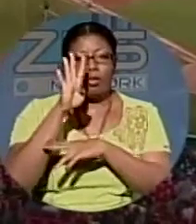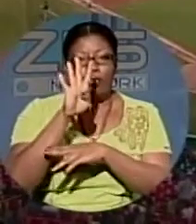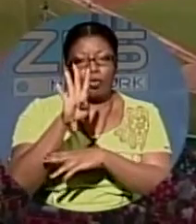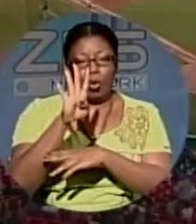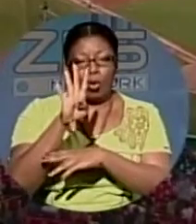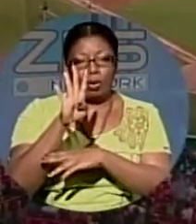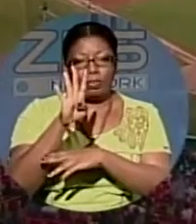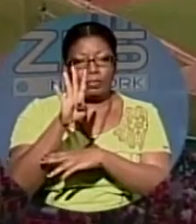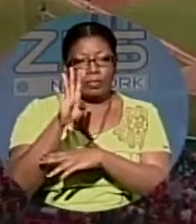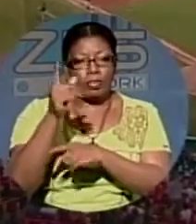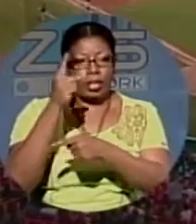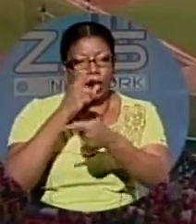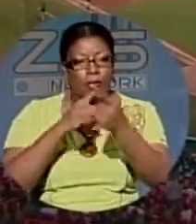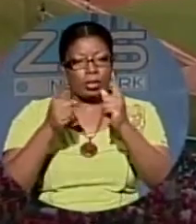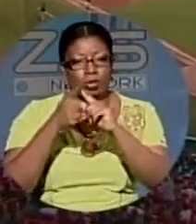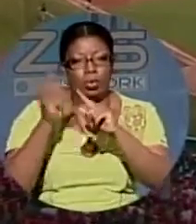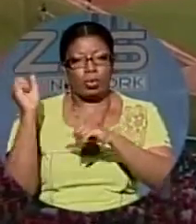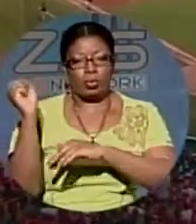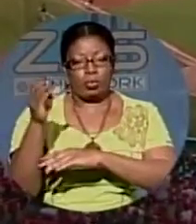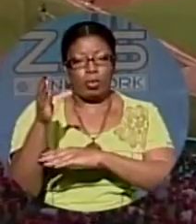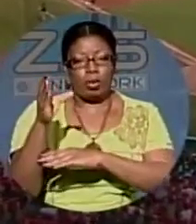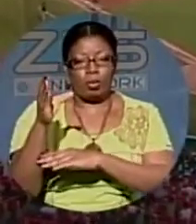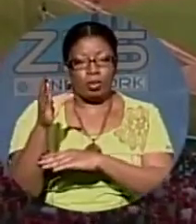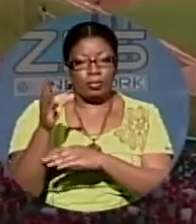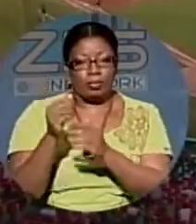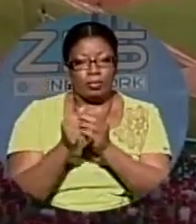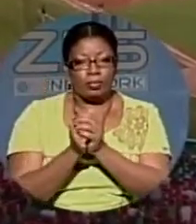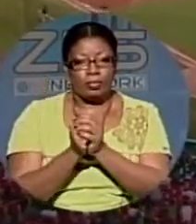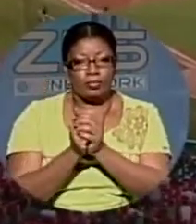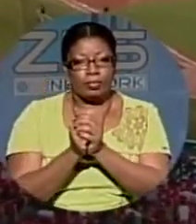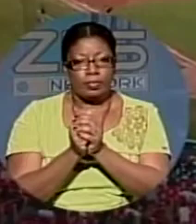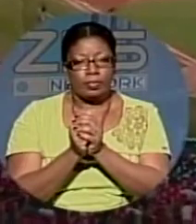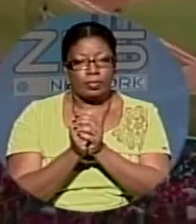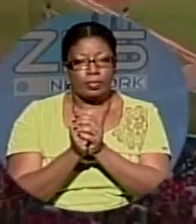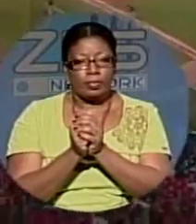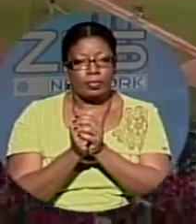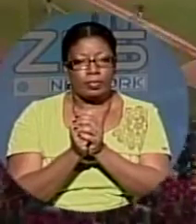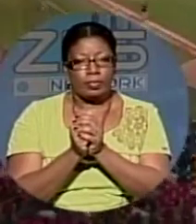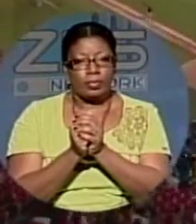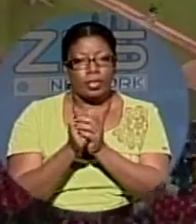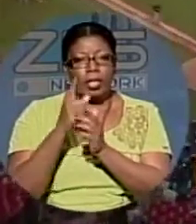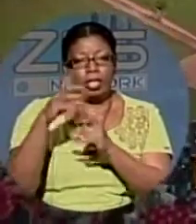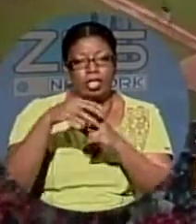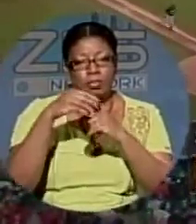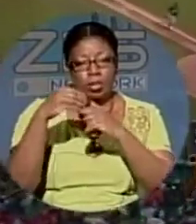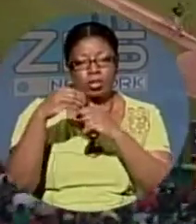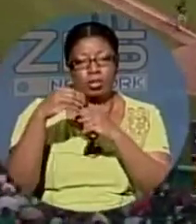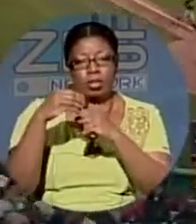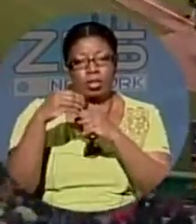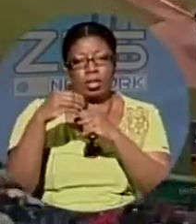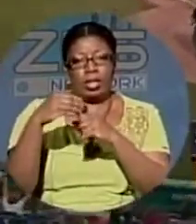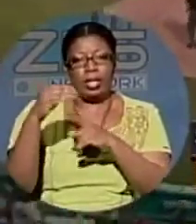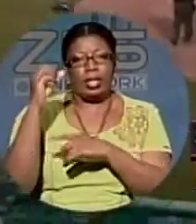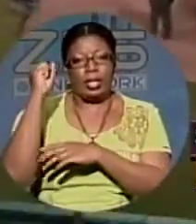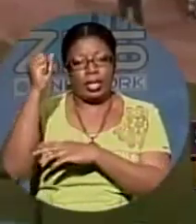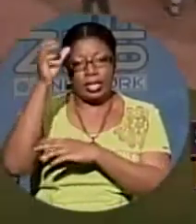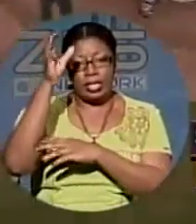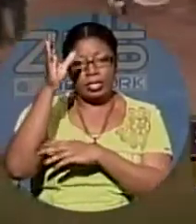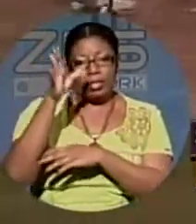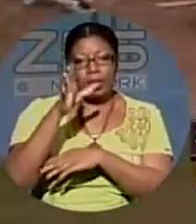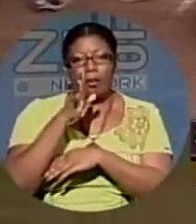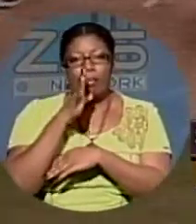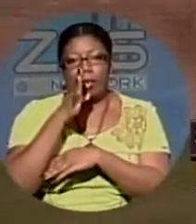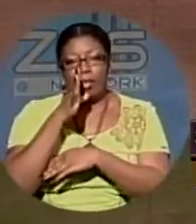pinch run in the 7th inning, to the delight of the Bahamian fans, especially his mother, Glendea Hyler, who was happy